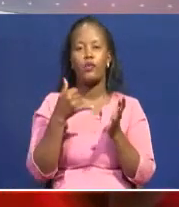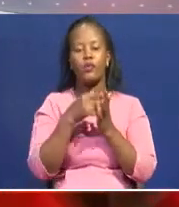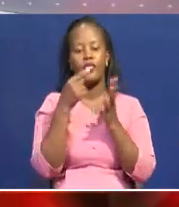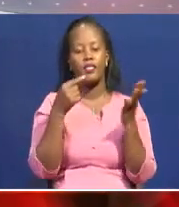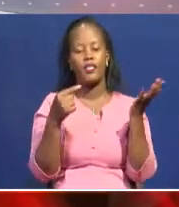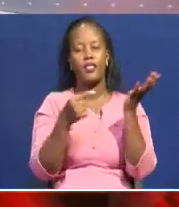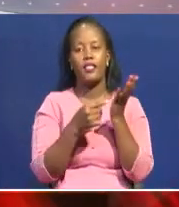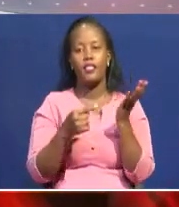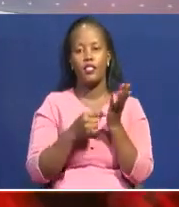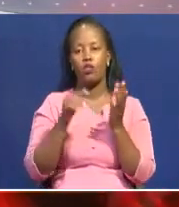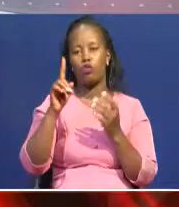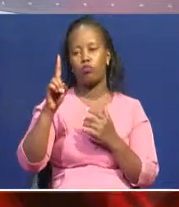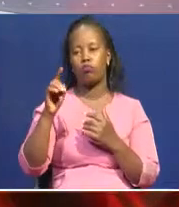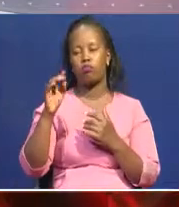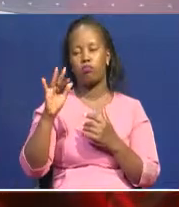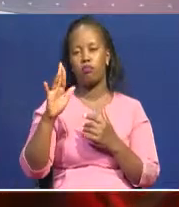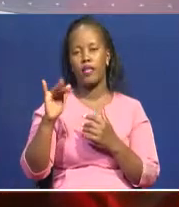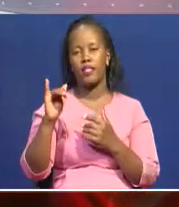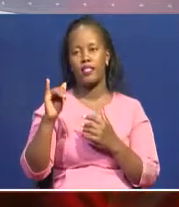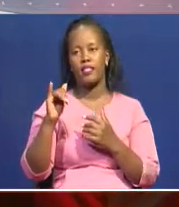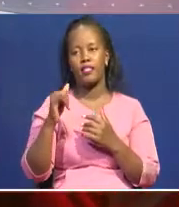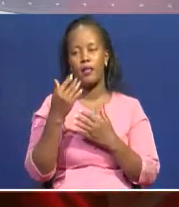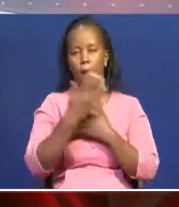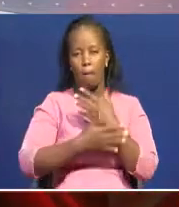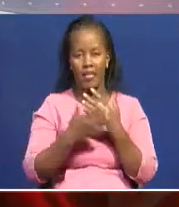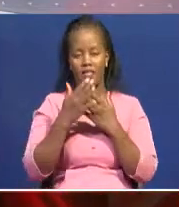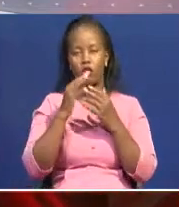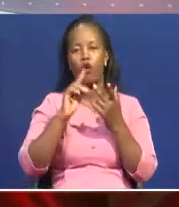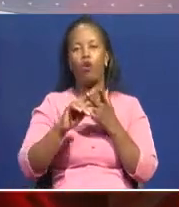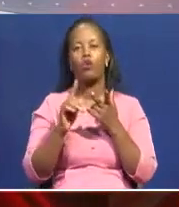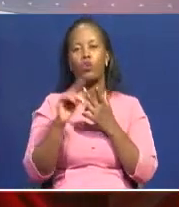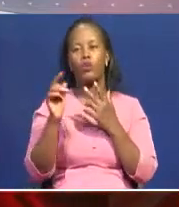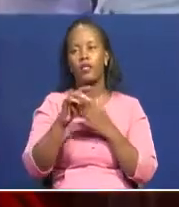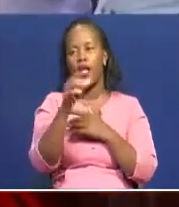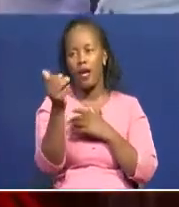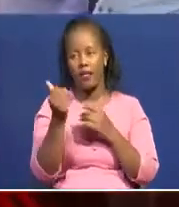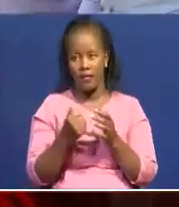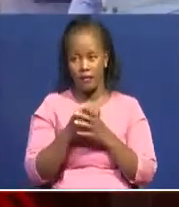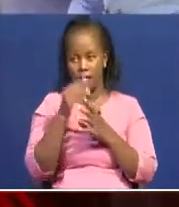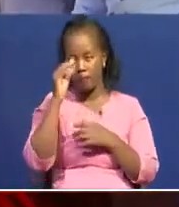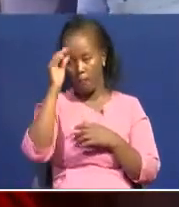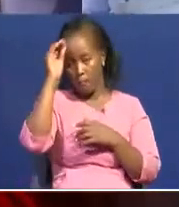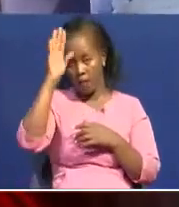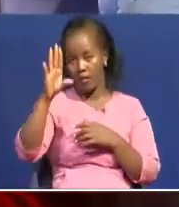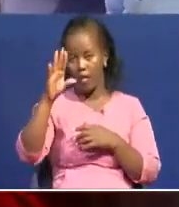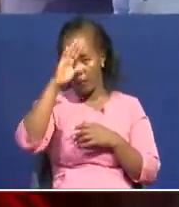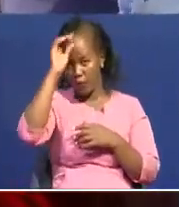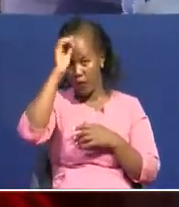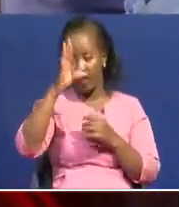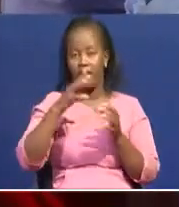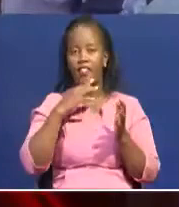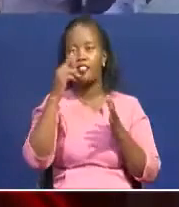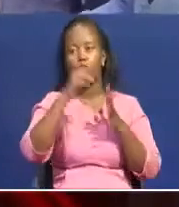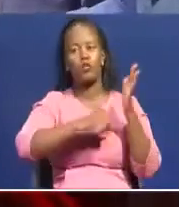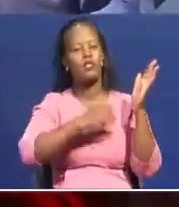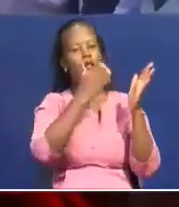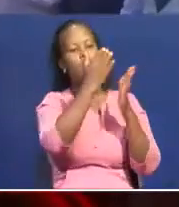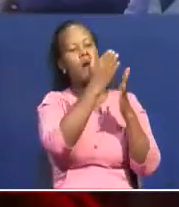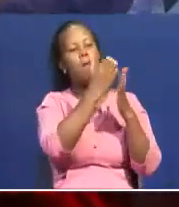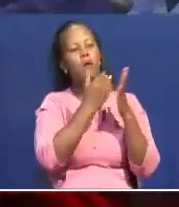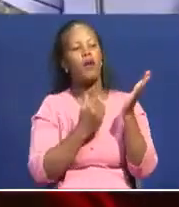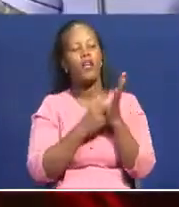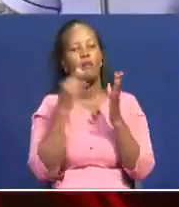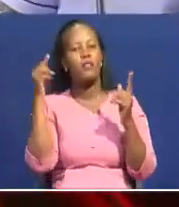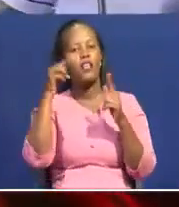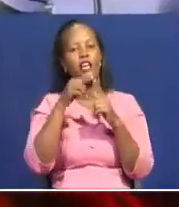X-ray machines, ultrasound machines, and infusion pumps. Kiambu Governor Kimani Wamatangi says the initiative aims at improving